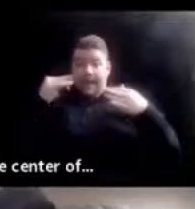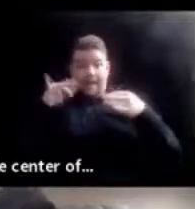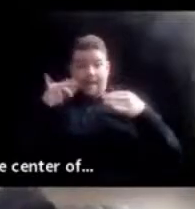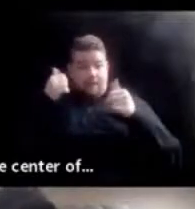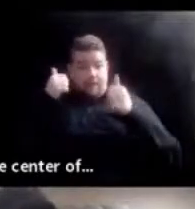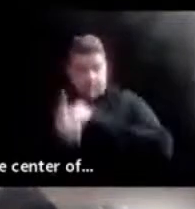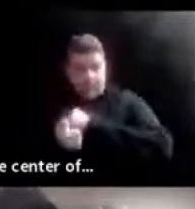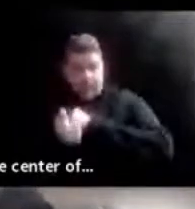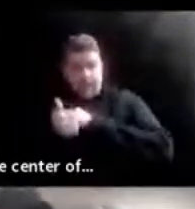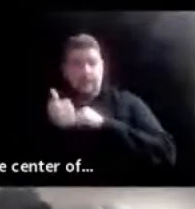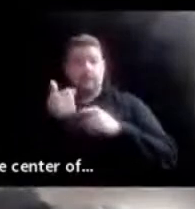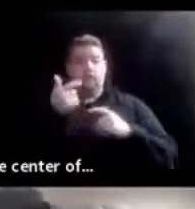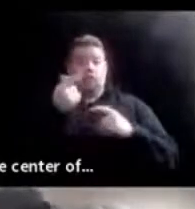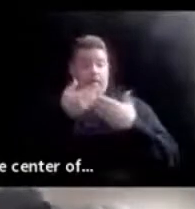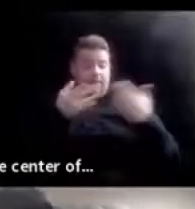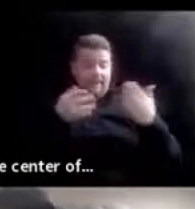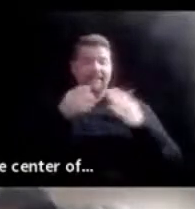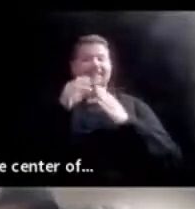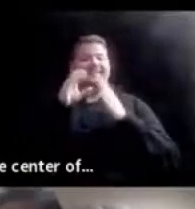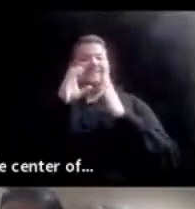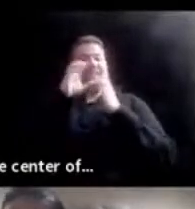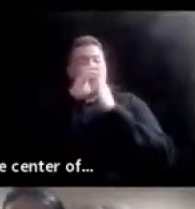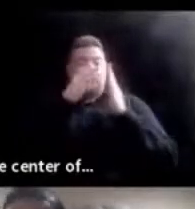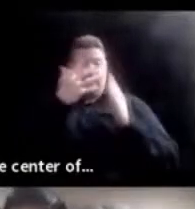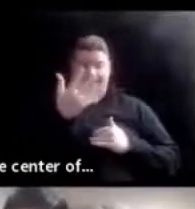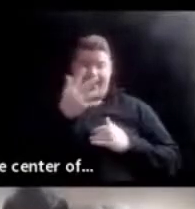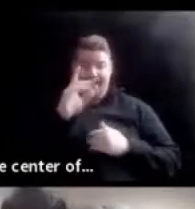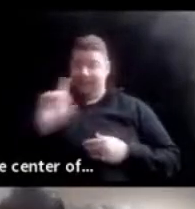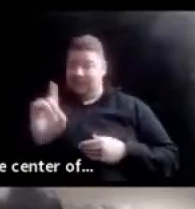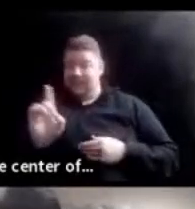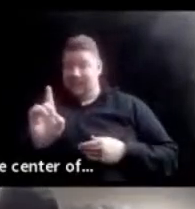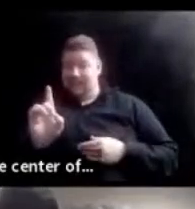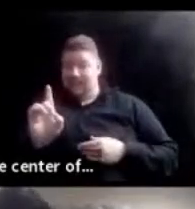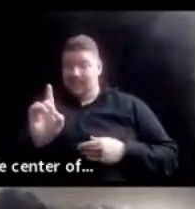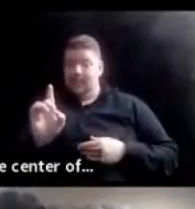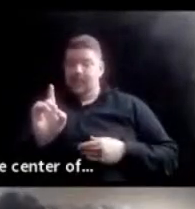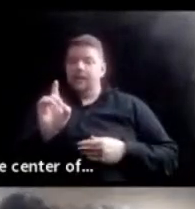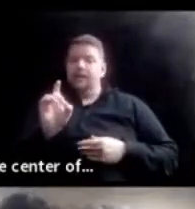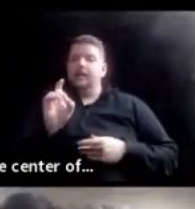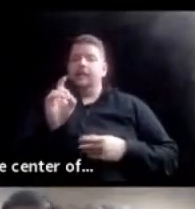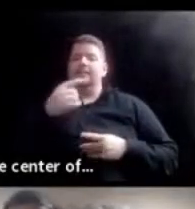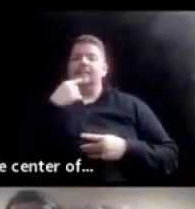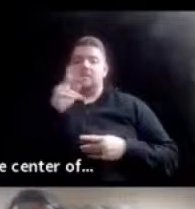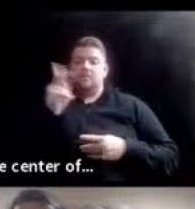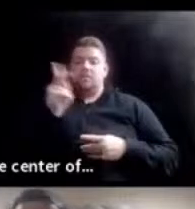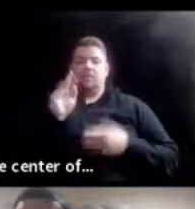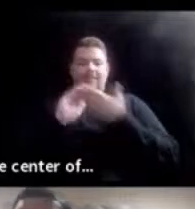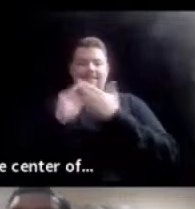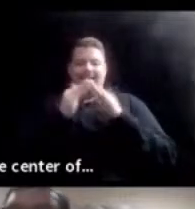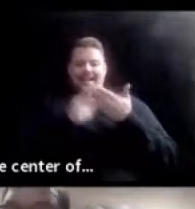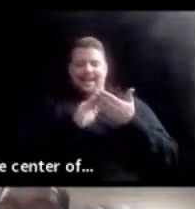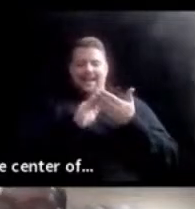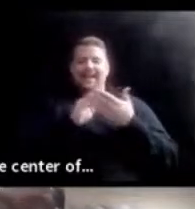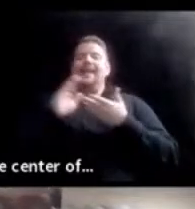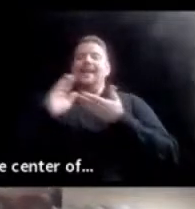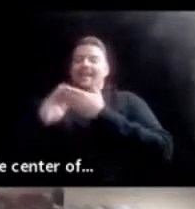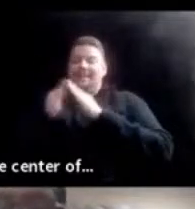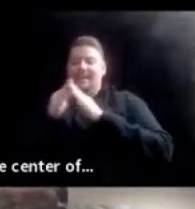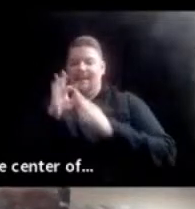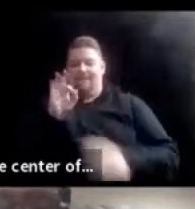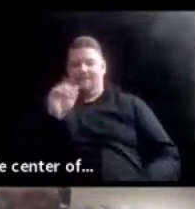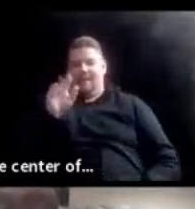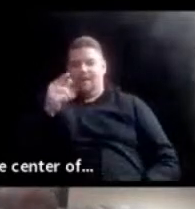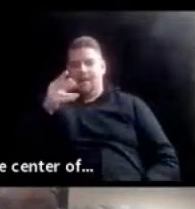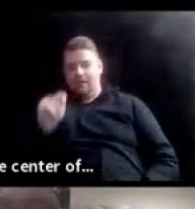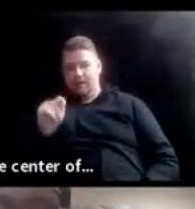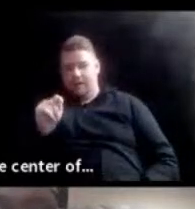way, shape, or form, Section 5D, it says Knoxville City and City of Farragut. They should be the City